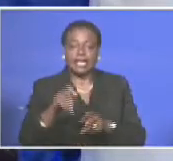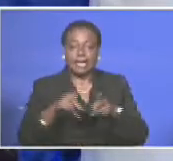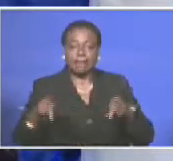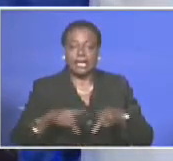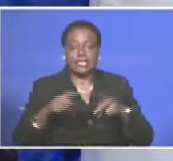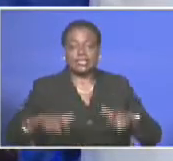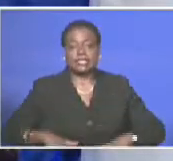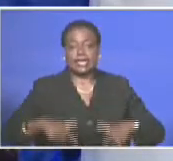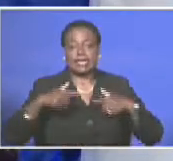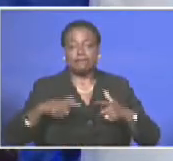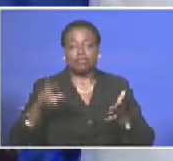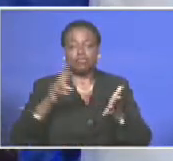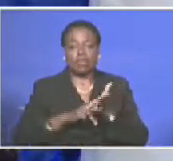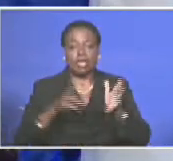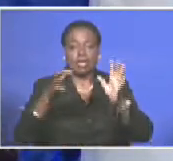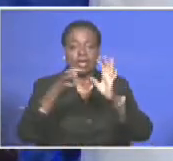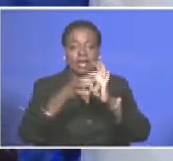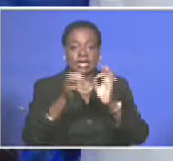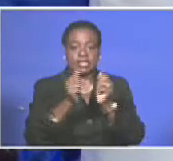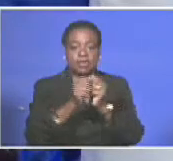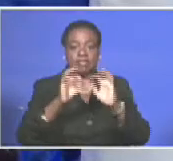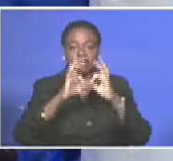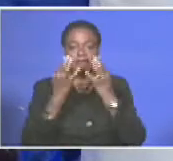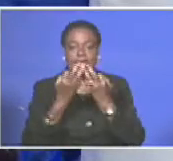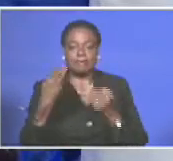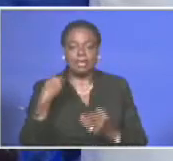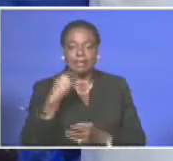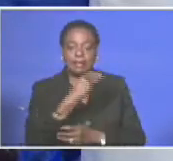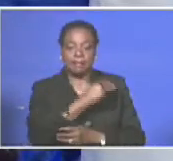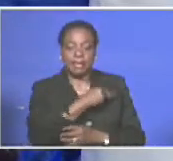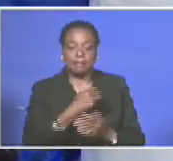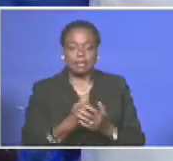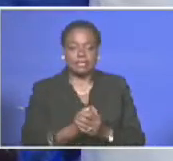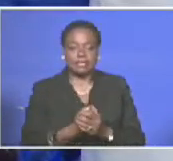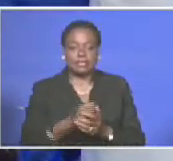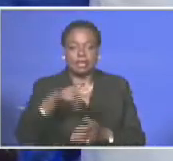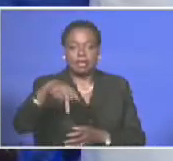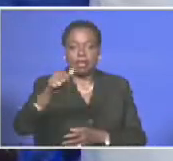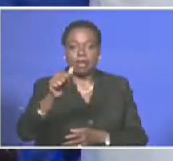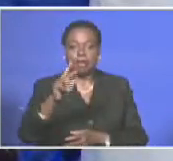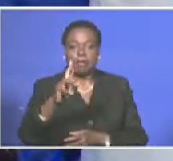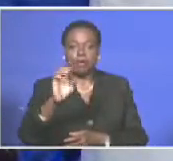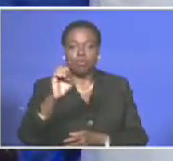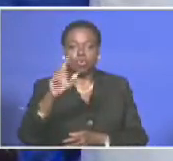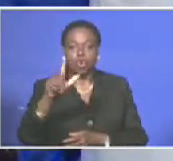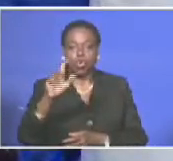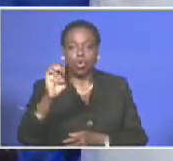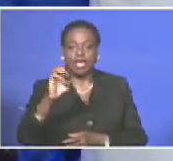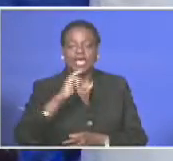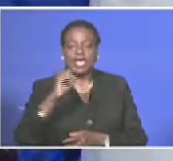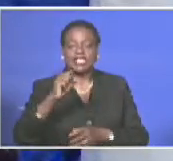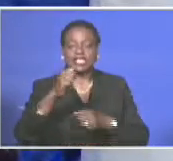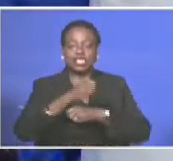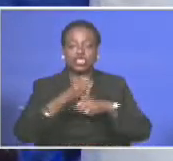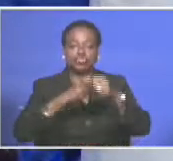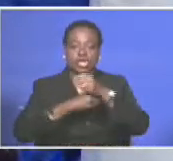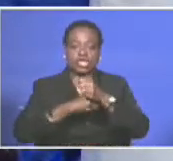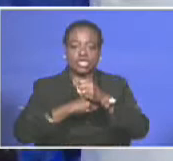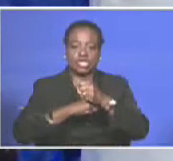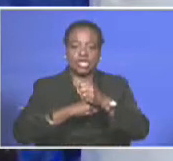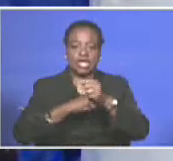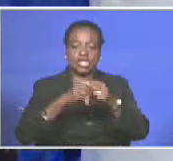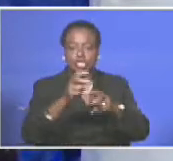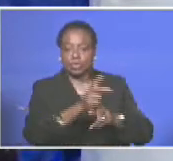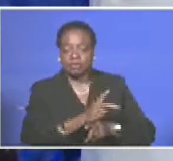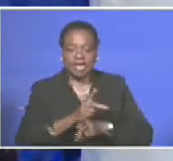and reconnecting with family members. Parole is a structured and supervised transition